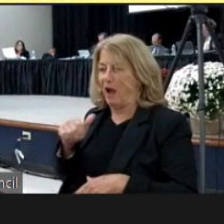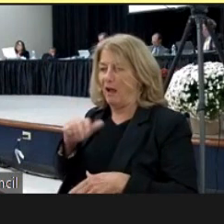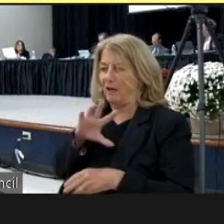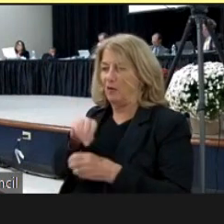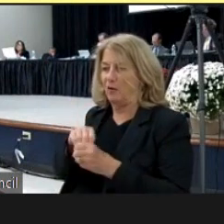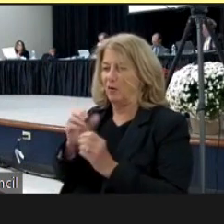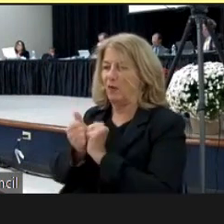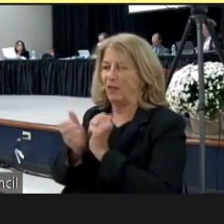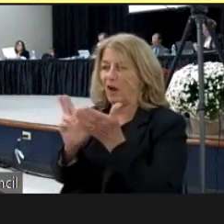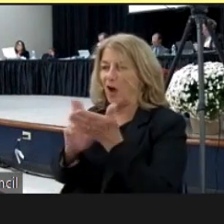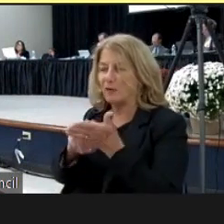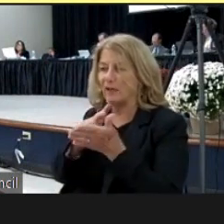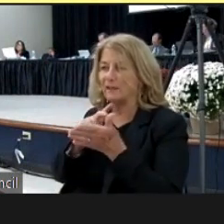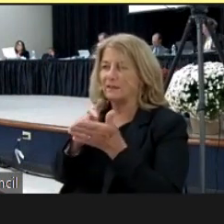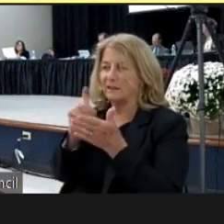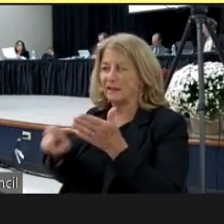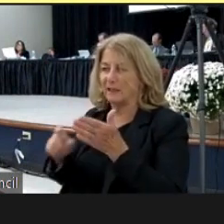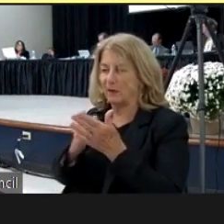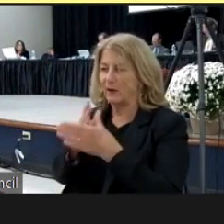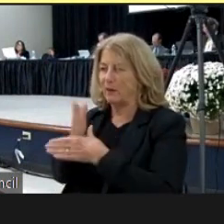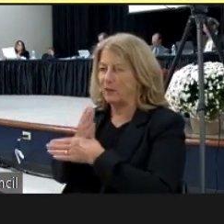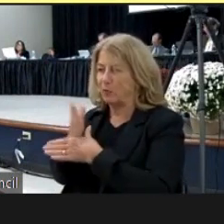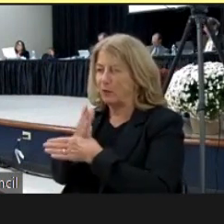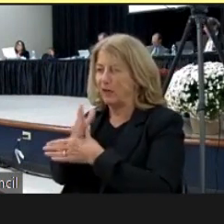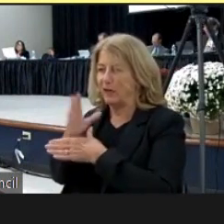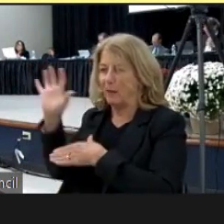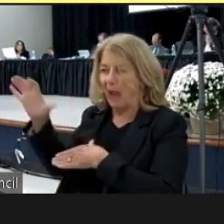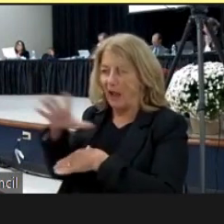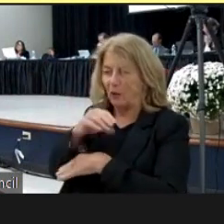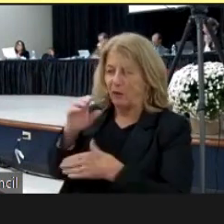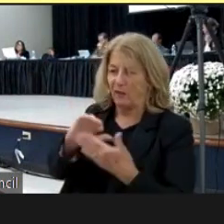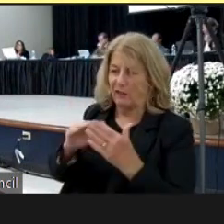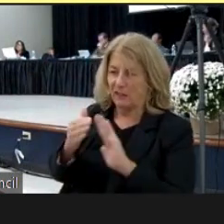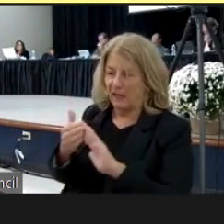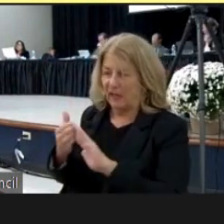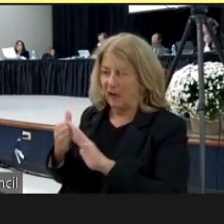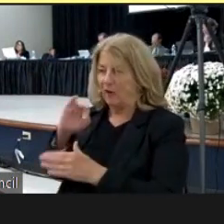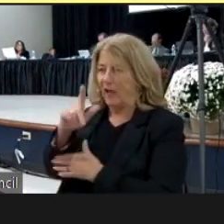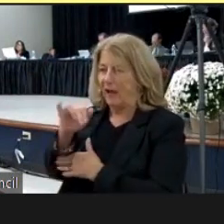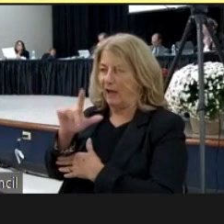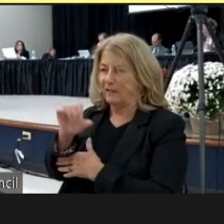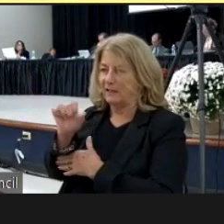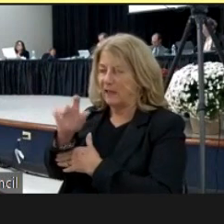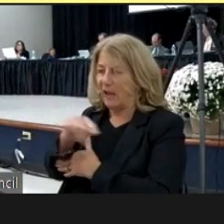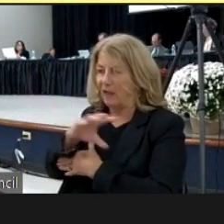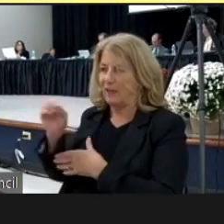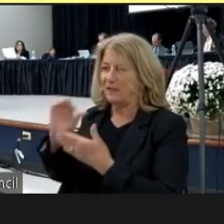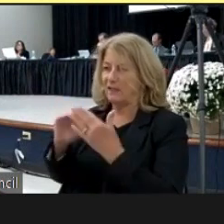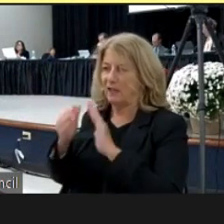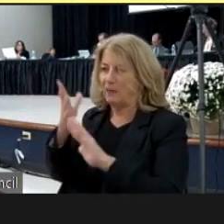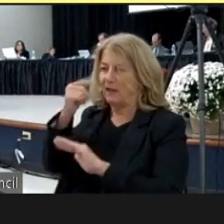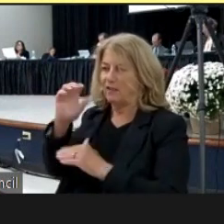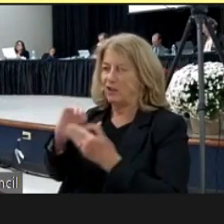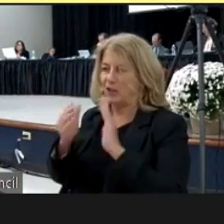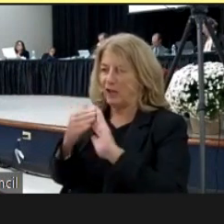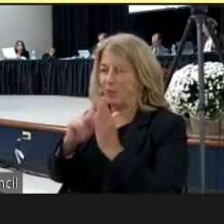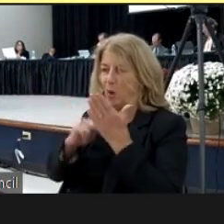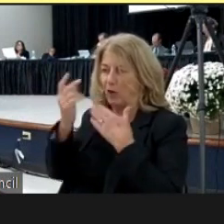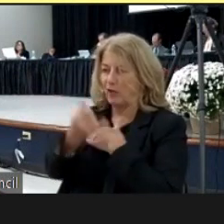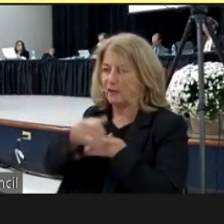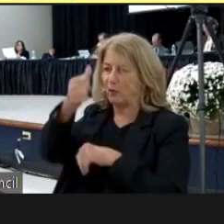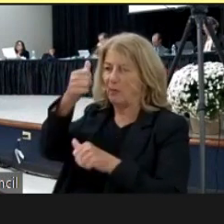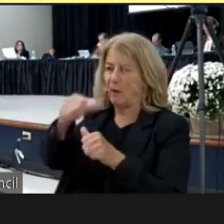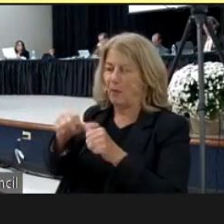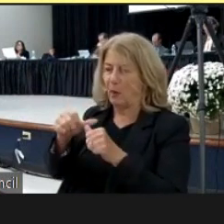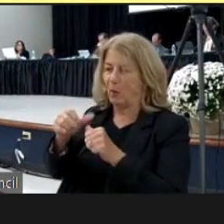contracts necessarily between Baylor and the city or between Catalyst and the city, because these are city projects. You'll recall early